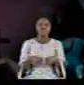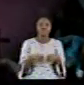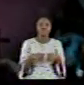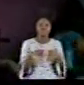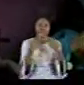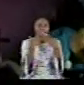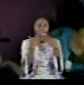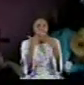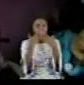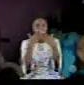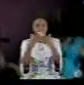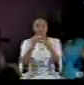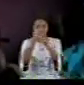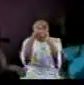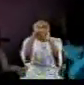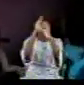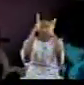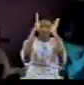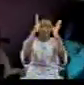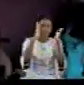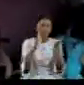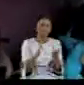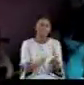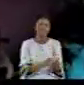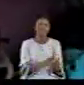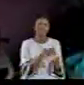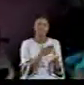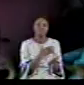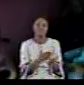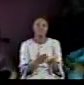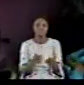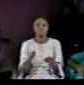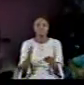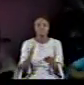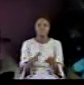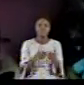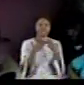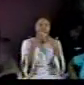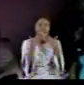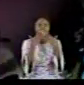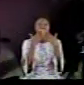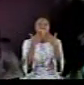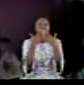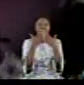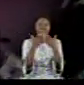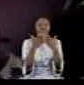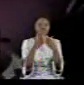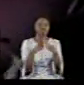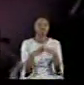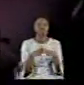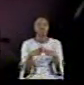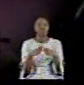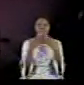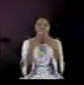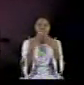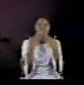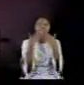Yes, just come out. Come. Come out, bring your problems. It's gone.